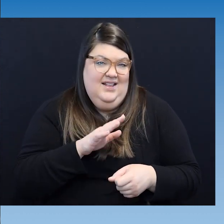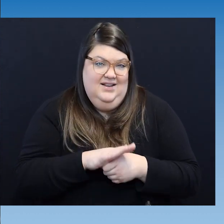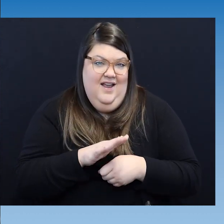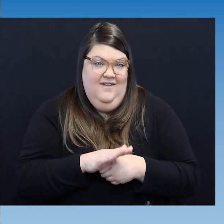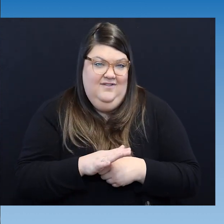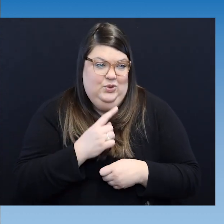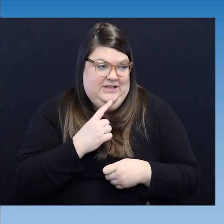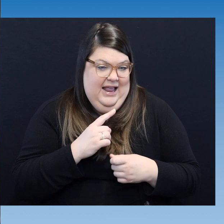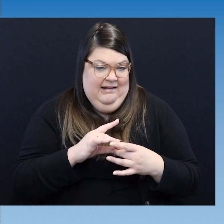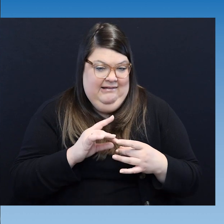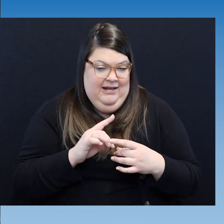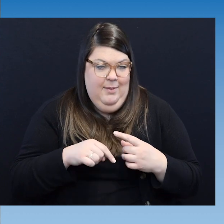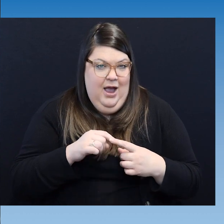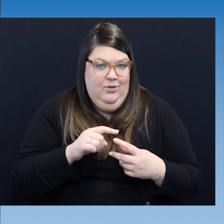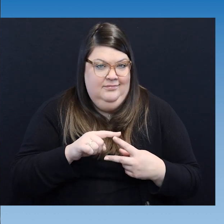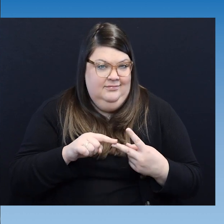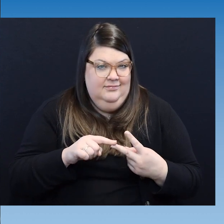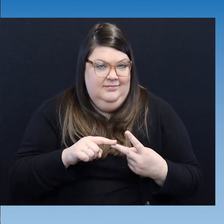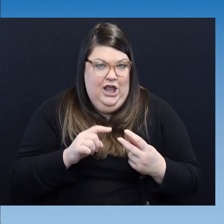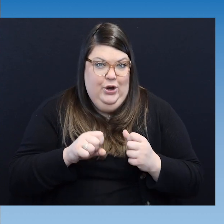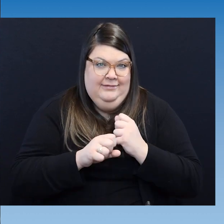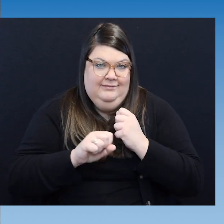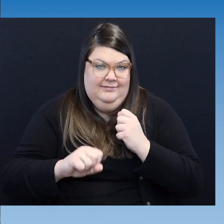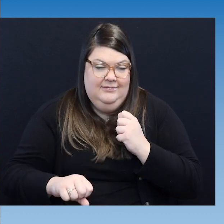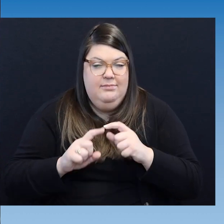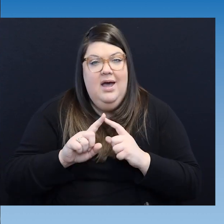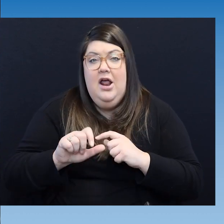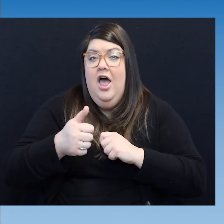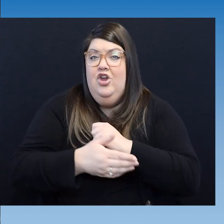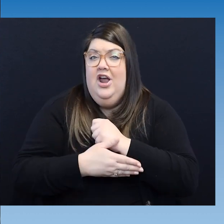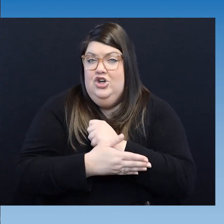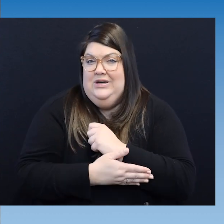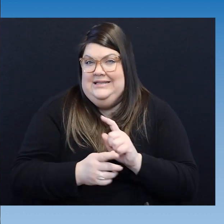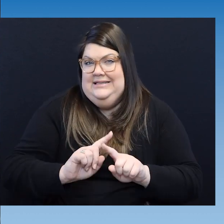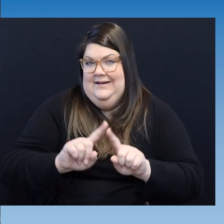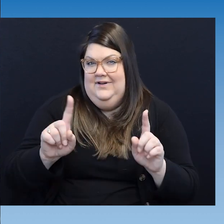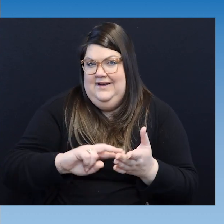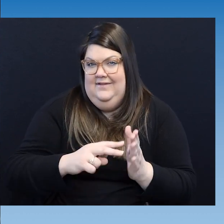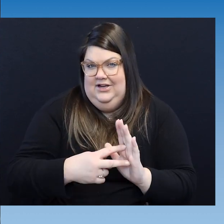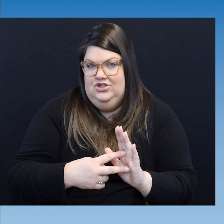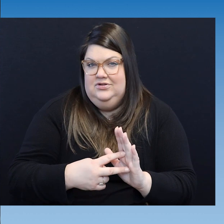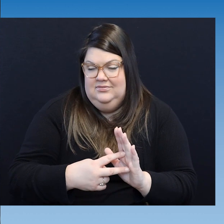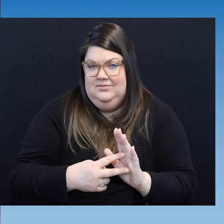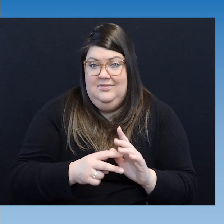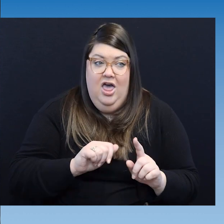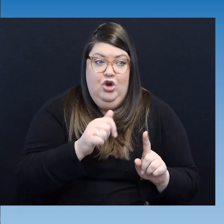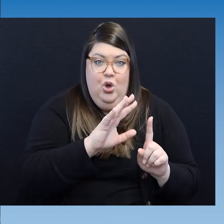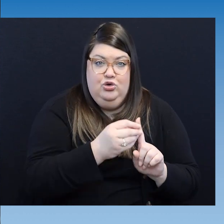mean, I could go on a long time, but in other countries, that's not the case. And in other